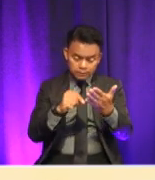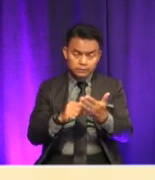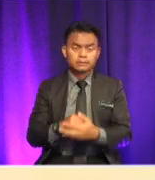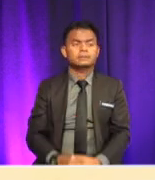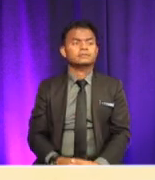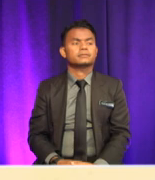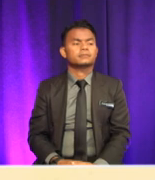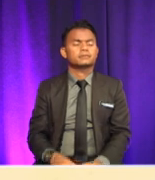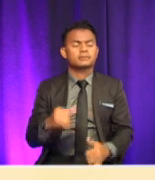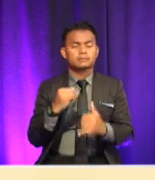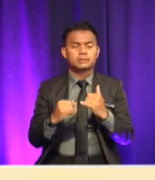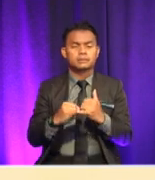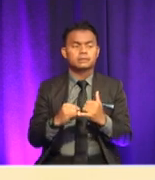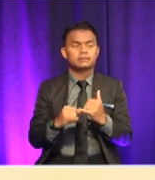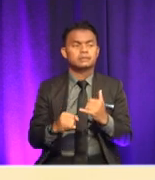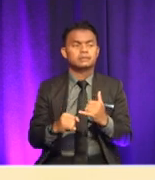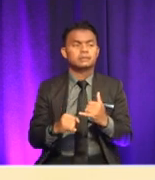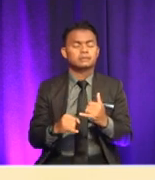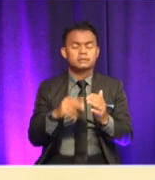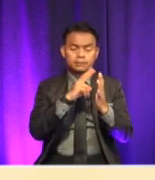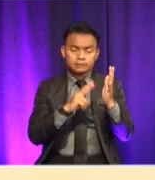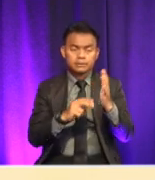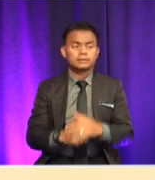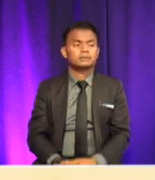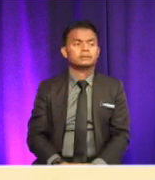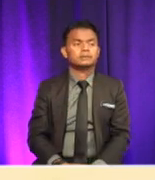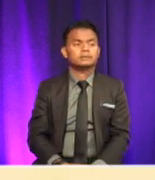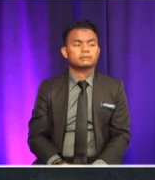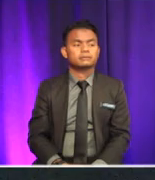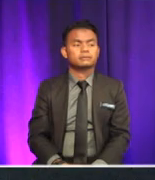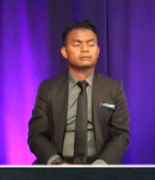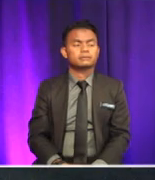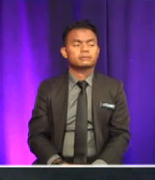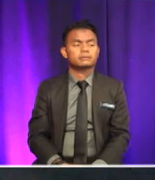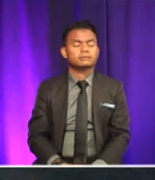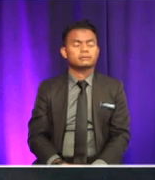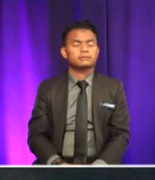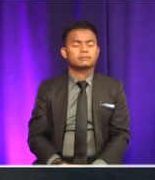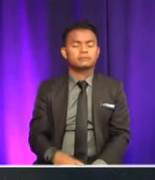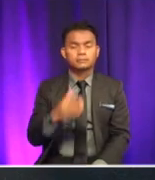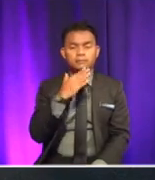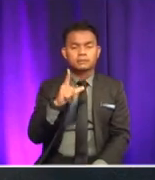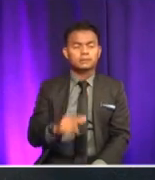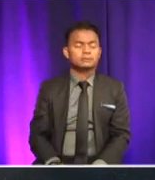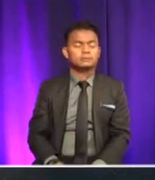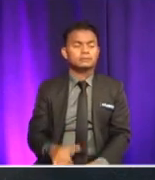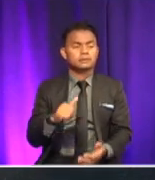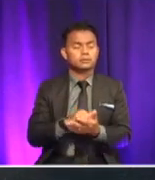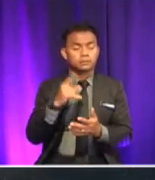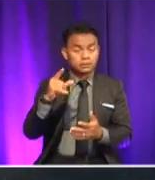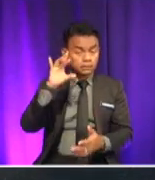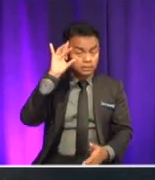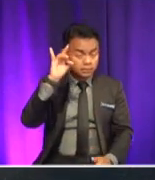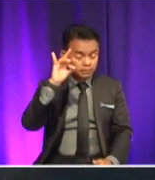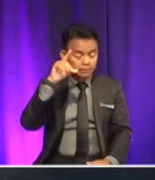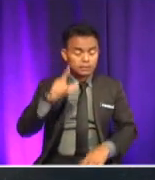least, read back your essay. Do that. Number eight is important. All right, there you go. 8 steps for